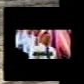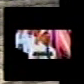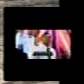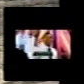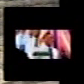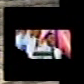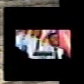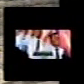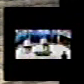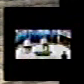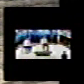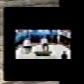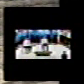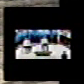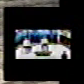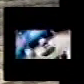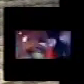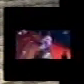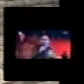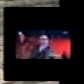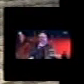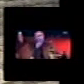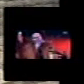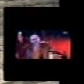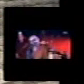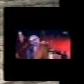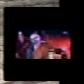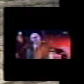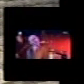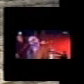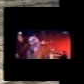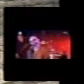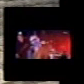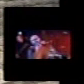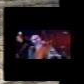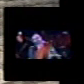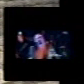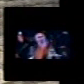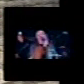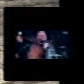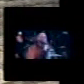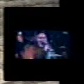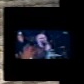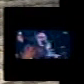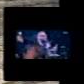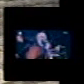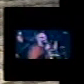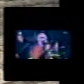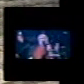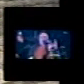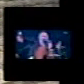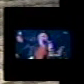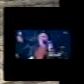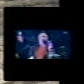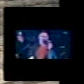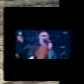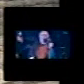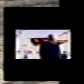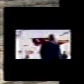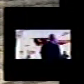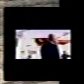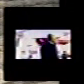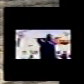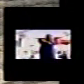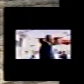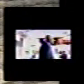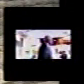We want to pray for supernatural growth. That the servant of God will go. Have you